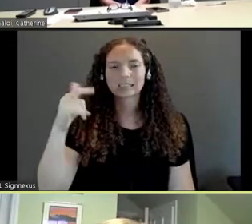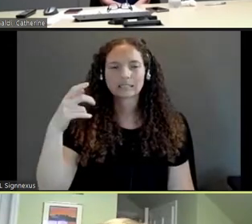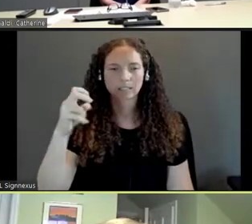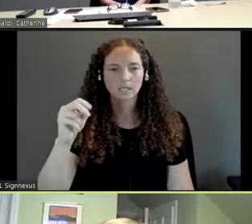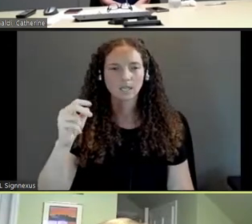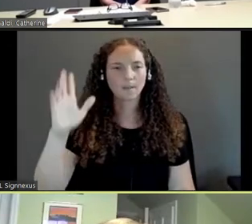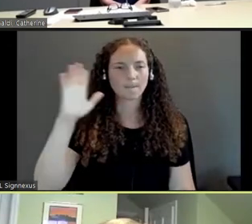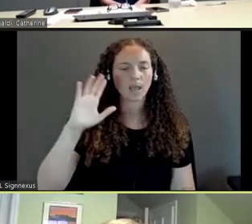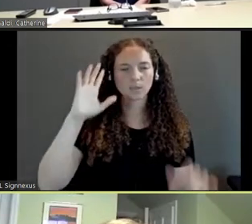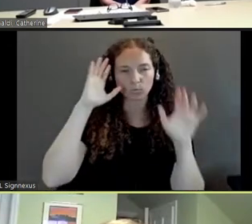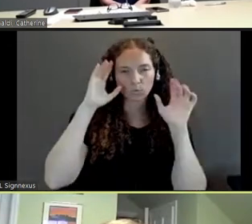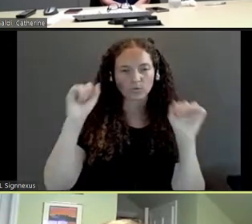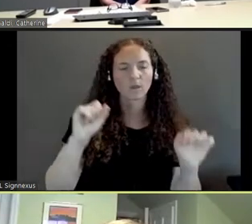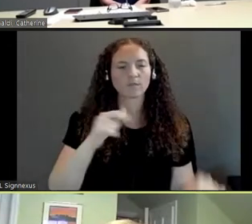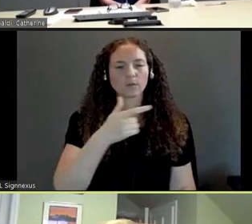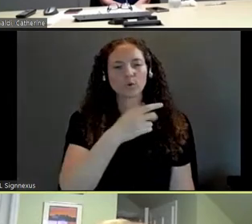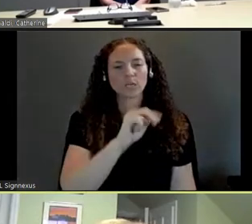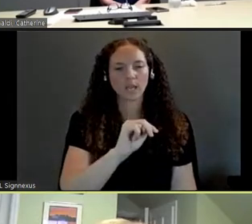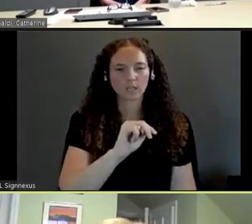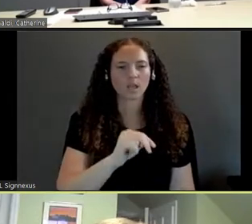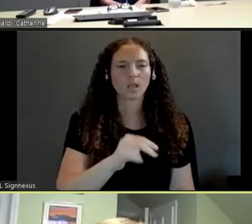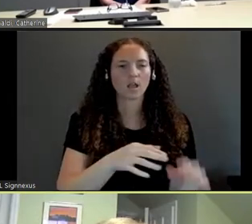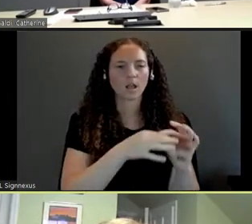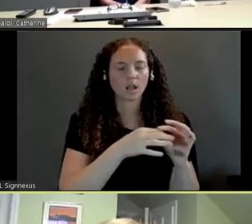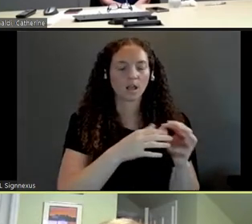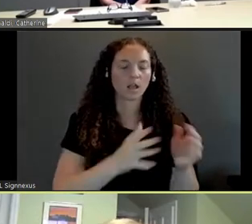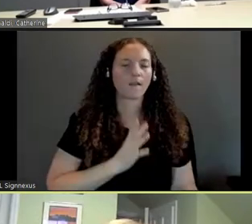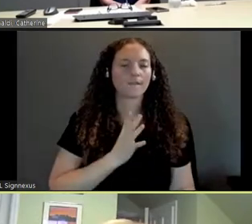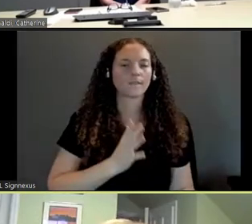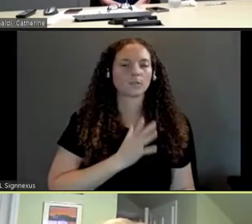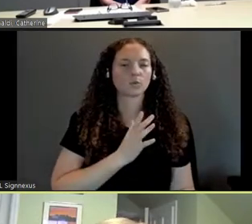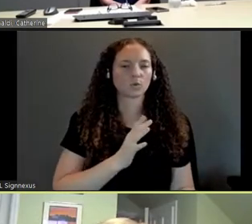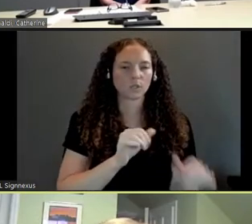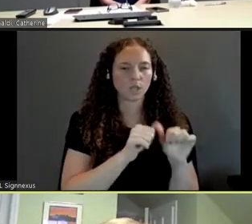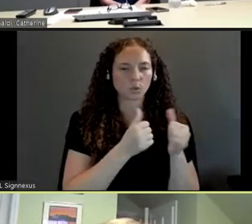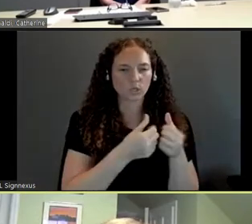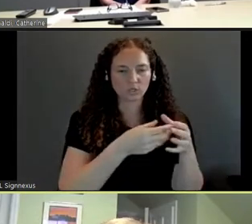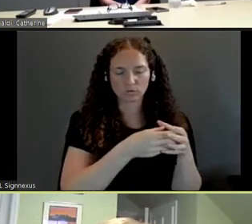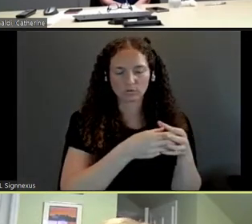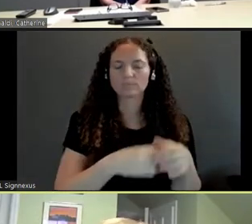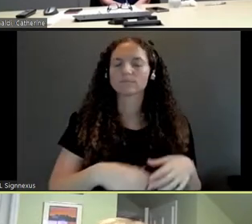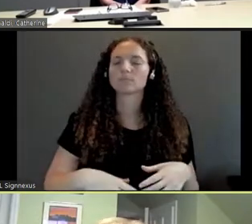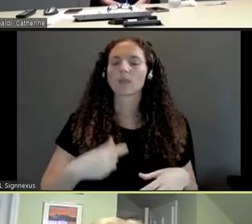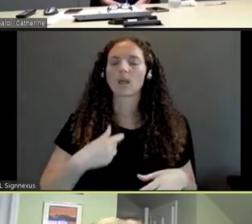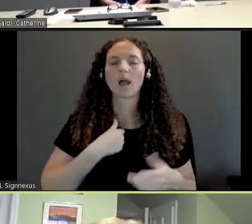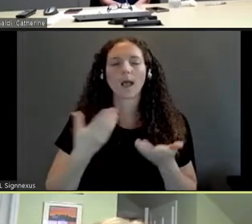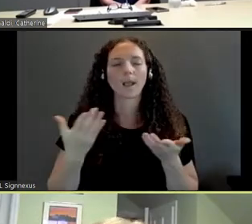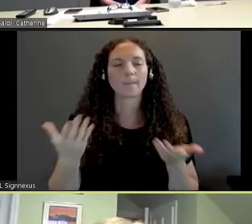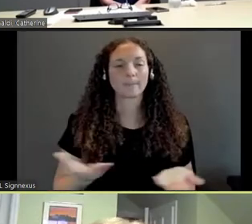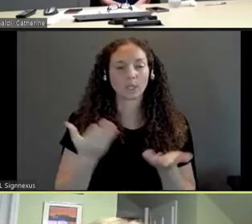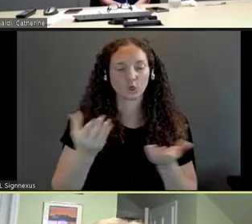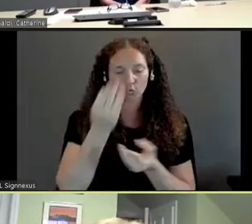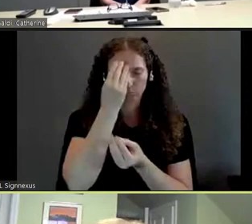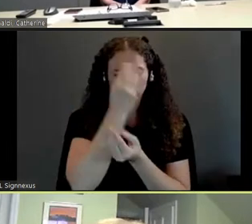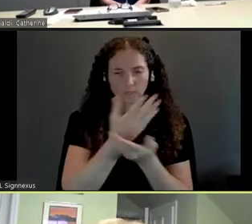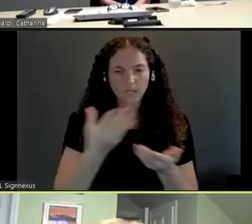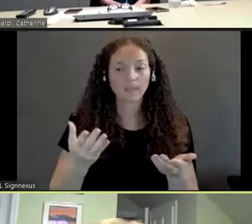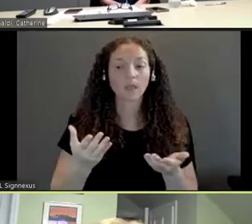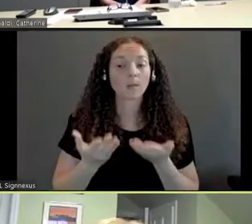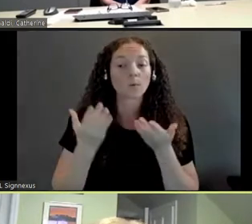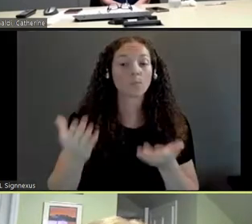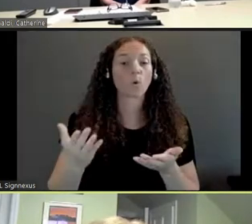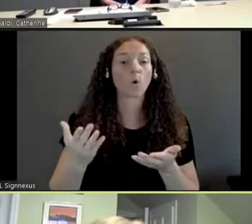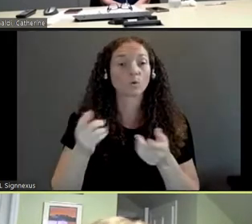Officials Association. Like everyone here tonight, I'm here to tell you that the proposed changes to the railroad schedule are